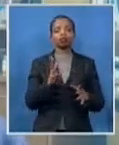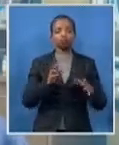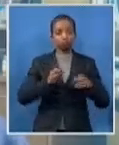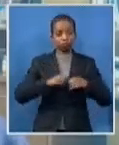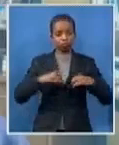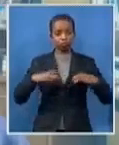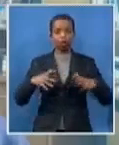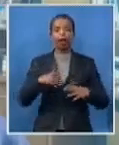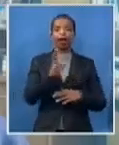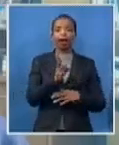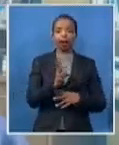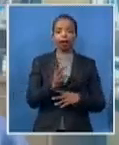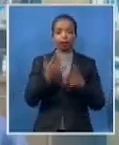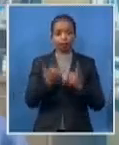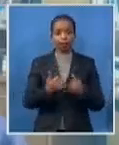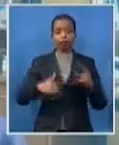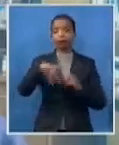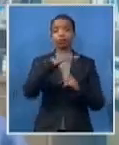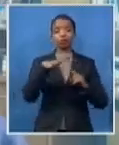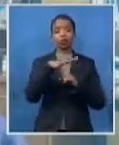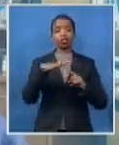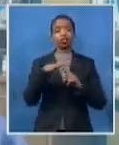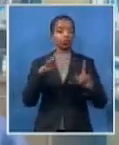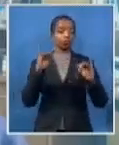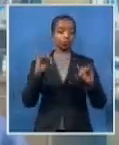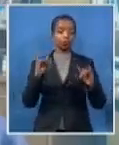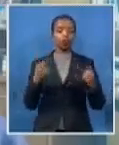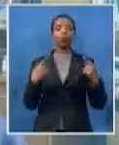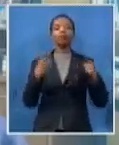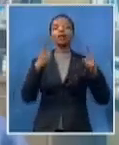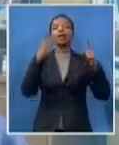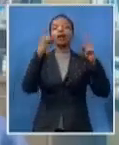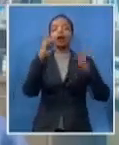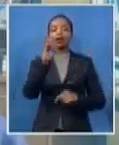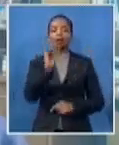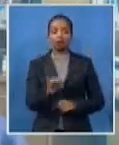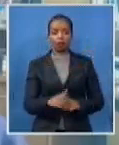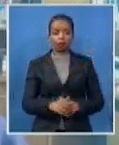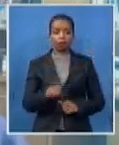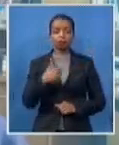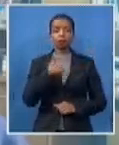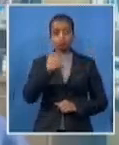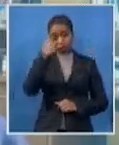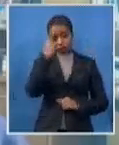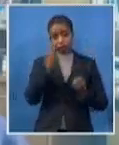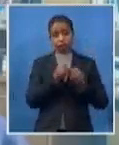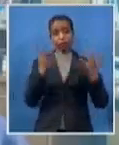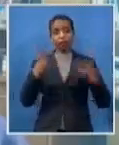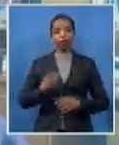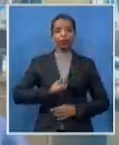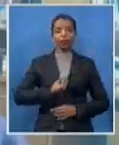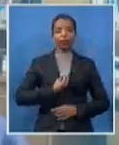situation. I think young people, many of whom, most of whom have come out of very bad schooling, have very